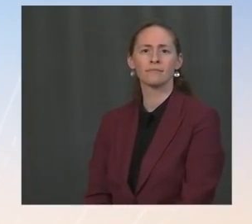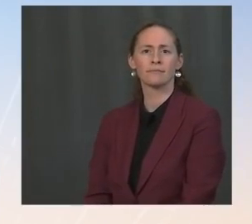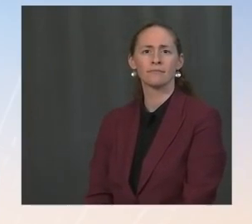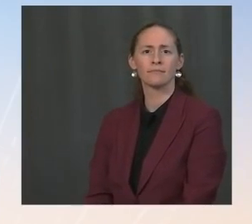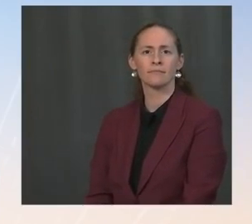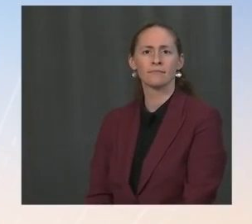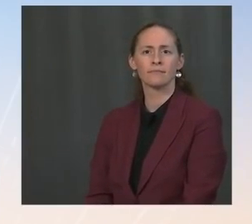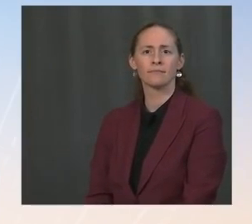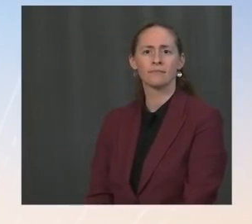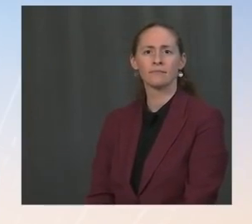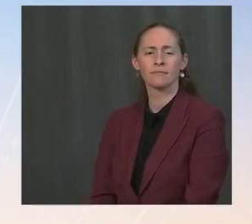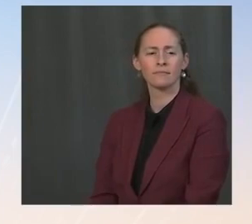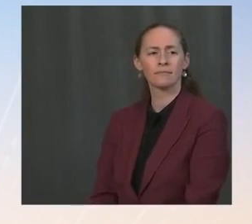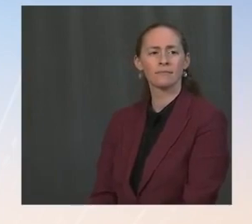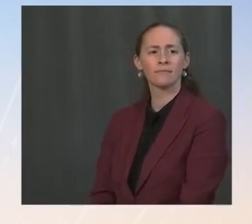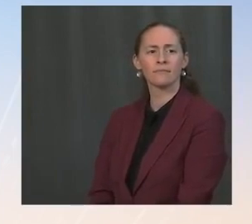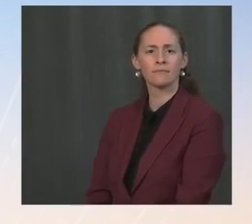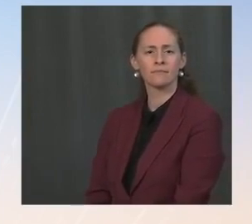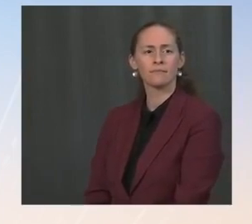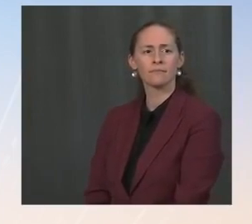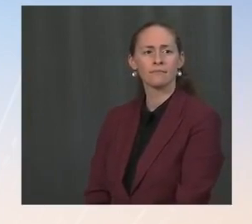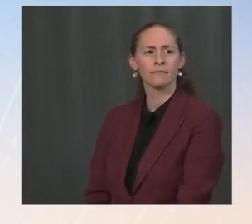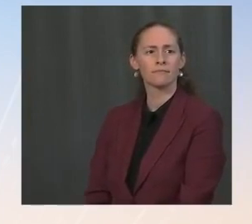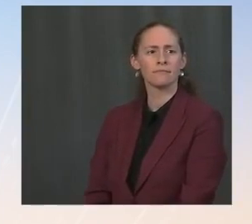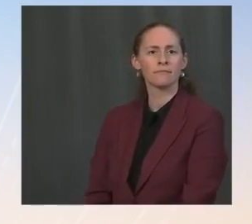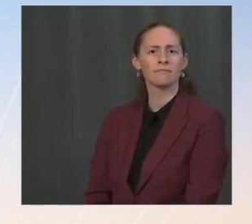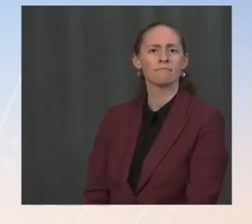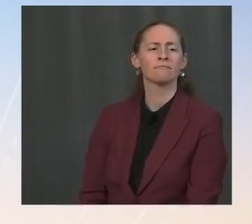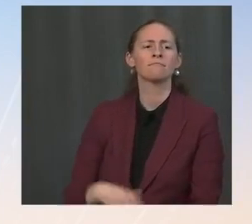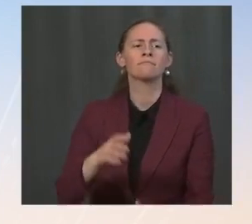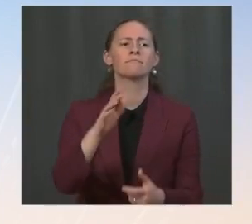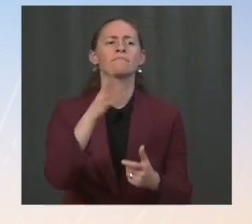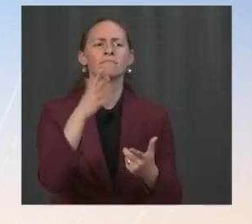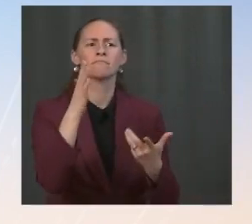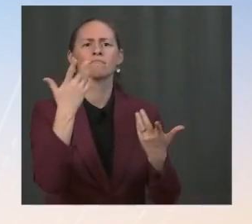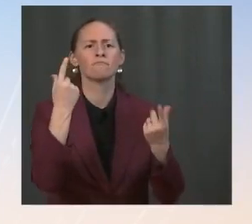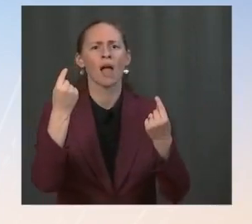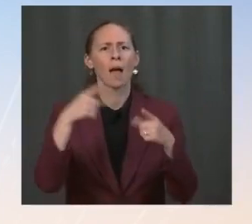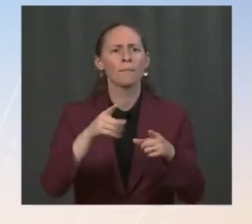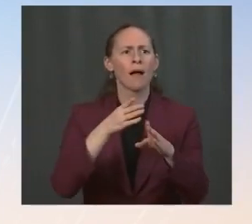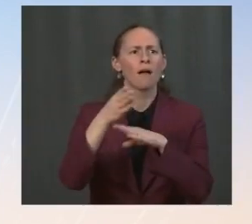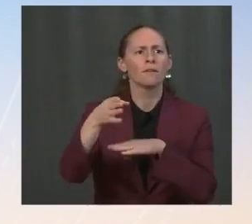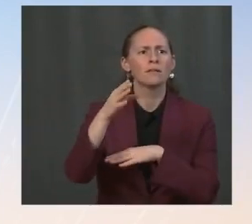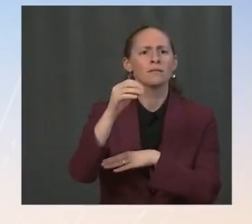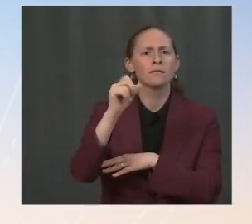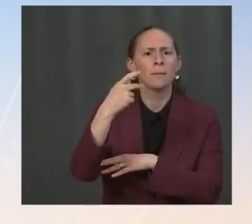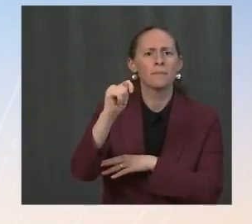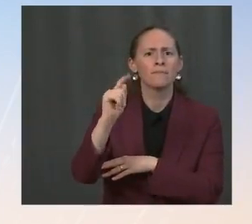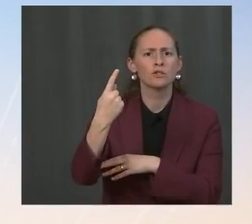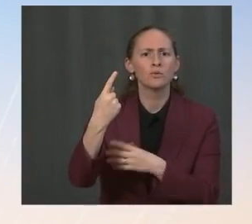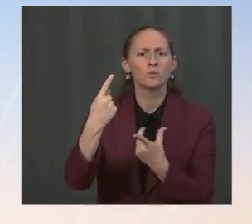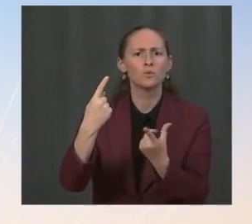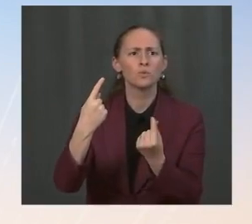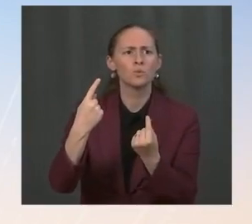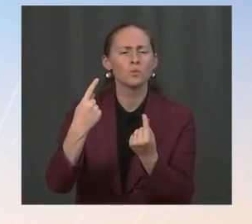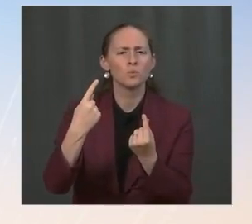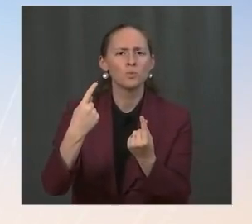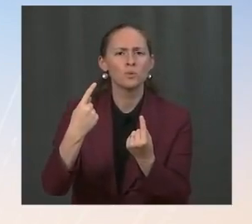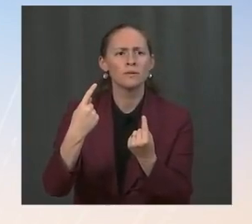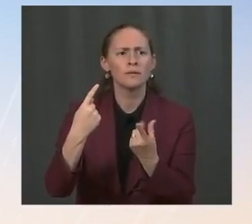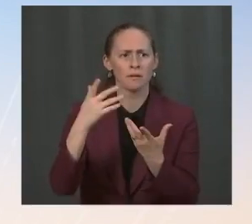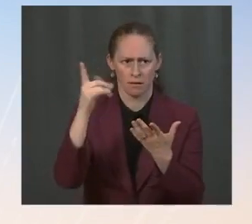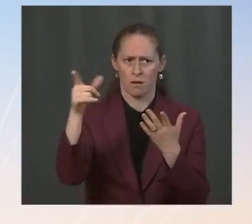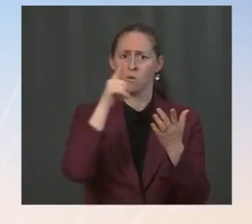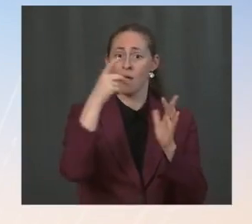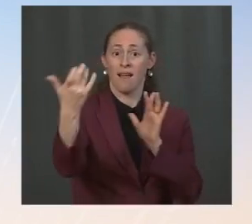September 1st? We have been reaching out, in touch with every single American who has reached out to us and we